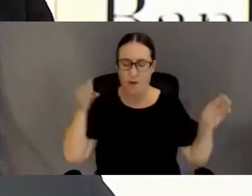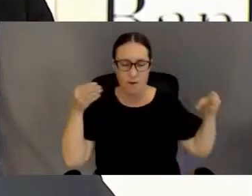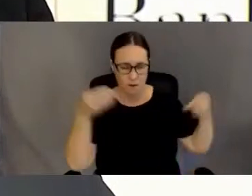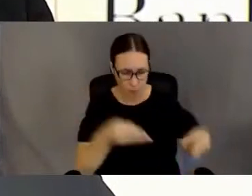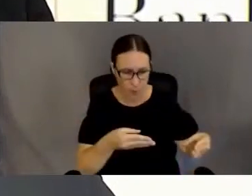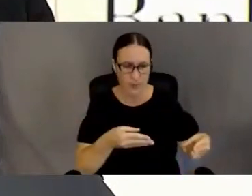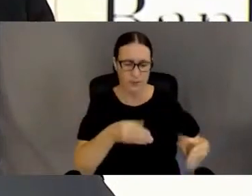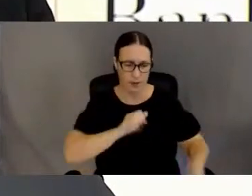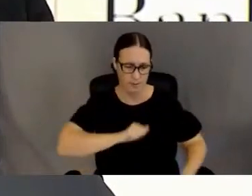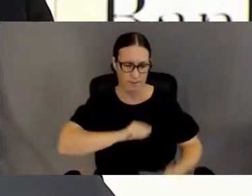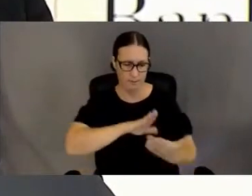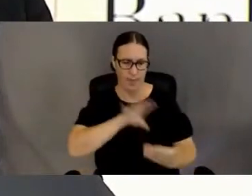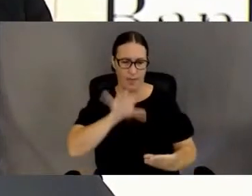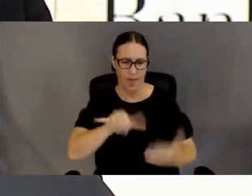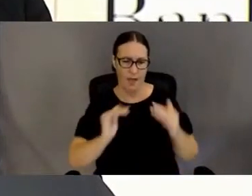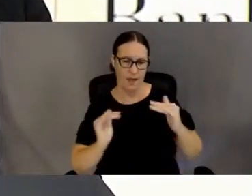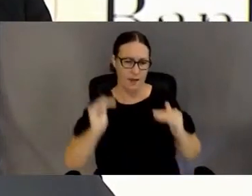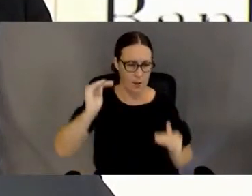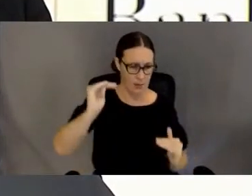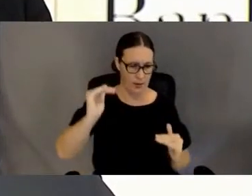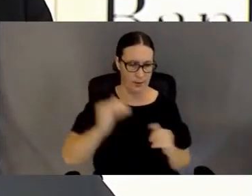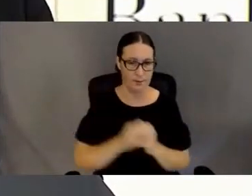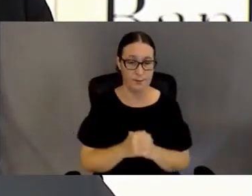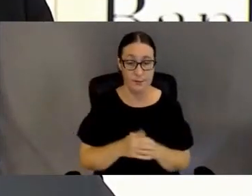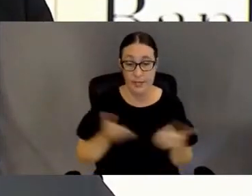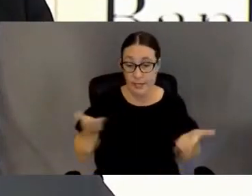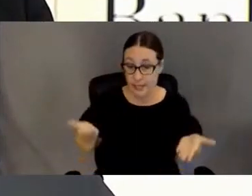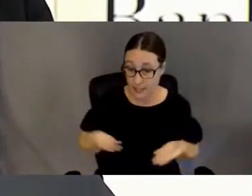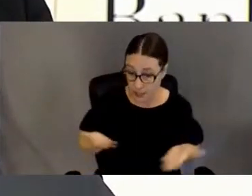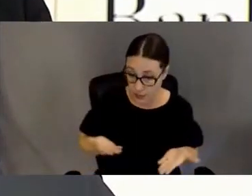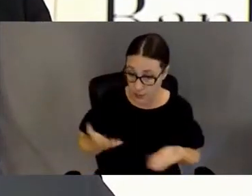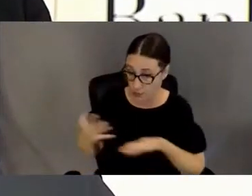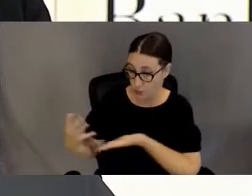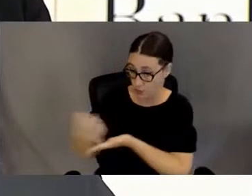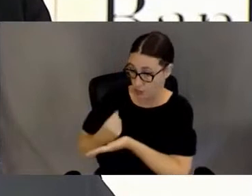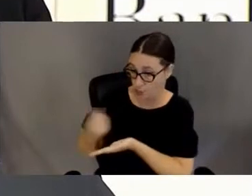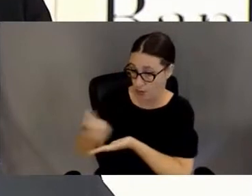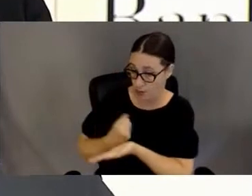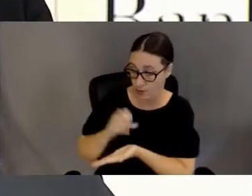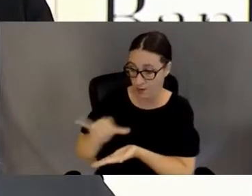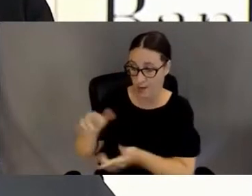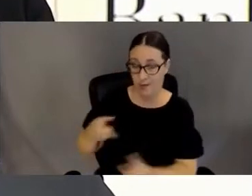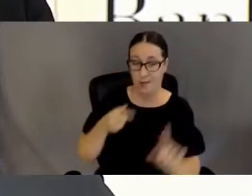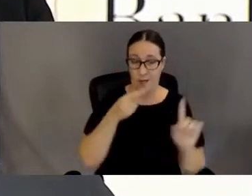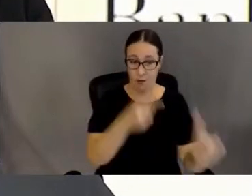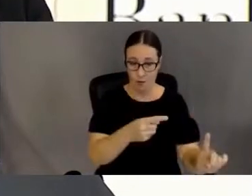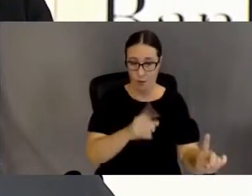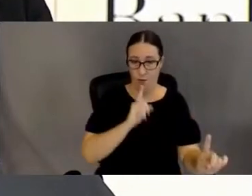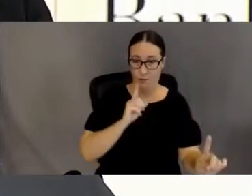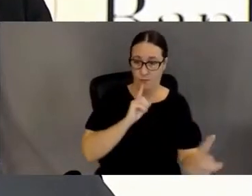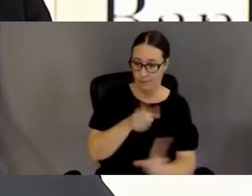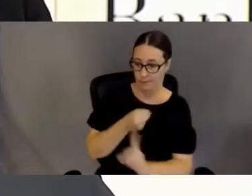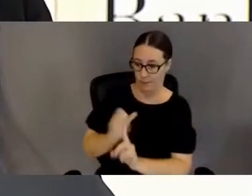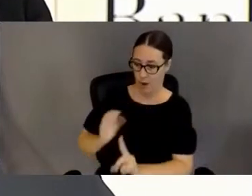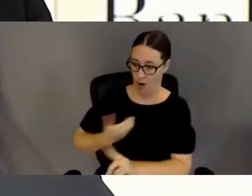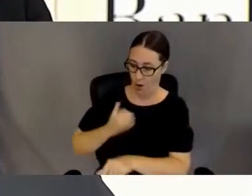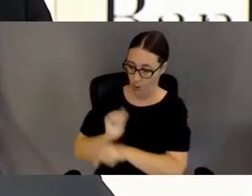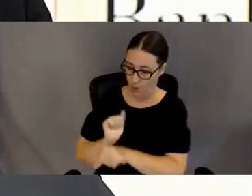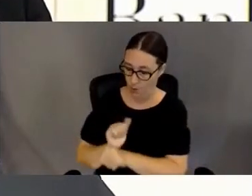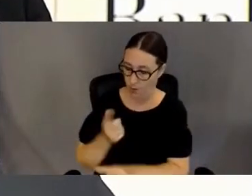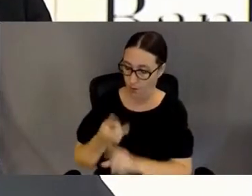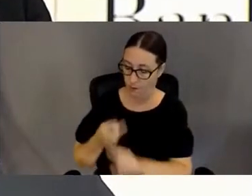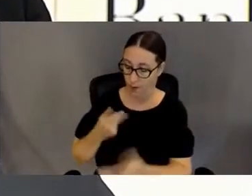these inequities. And here at Treasury, this goal has framed our work, from our programs to